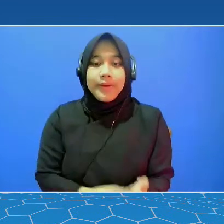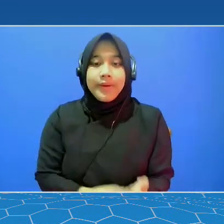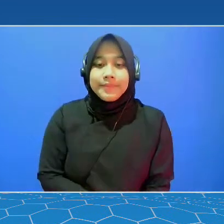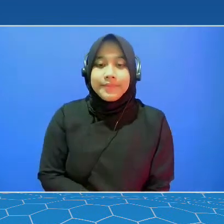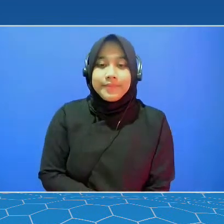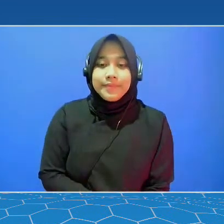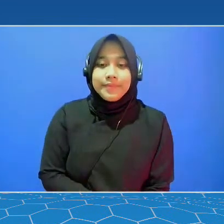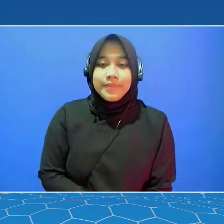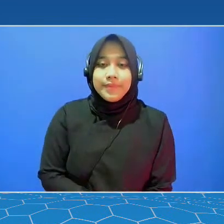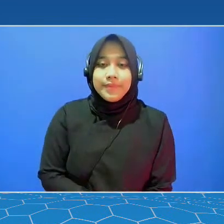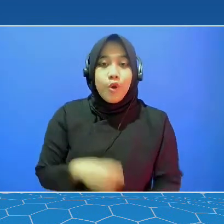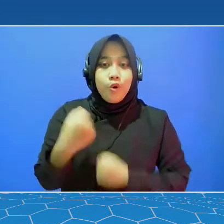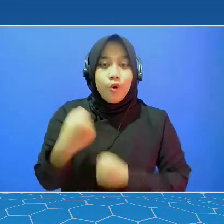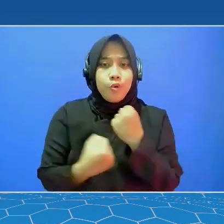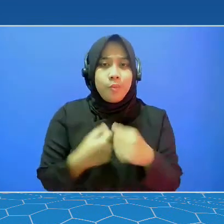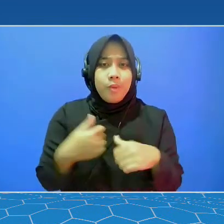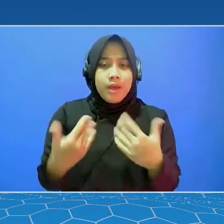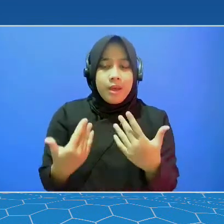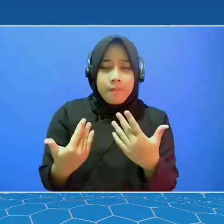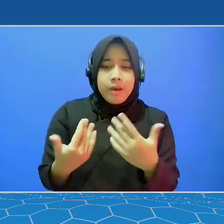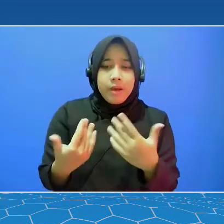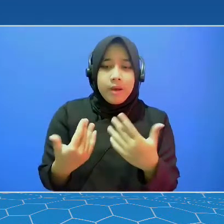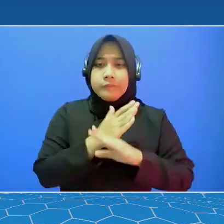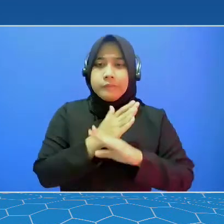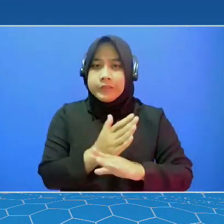also innovative from Universitas